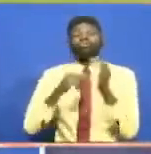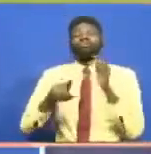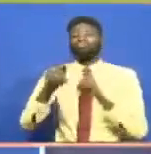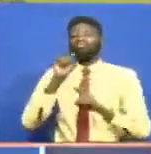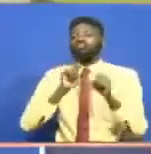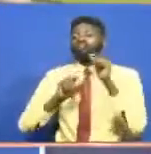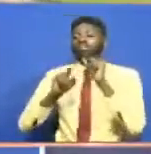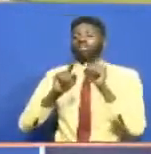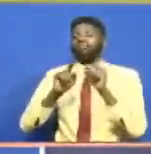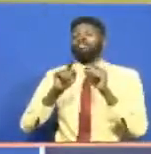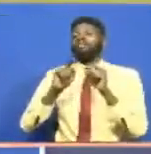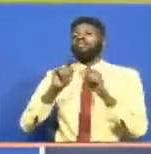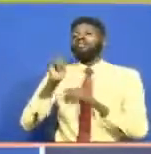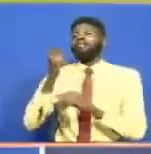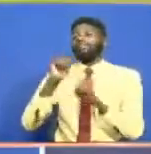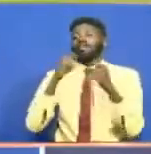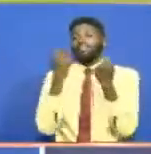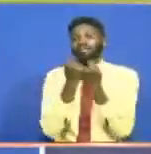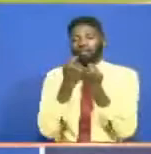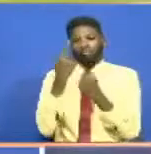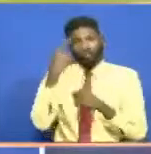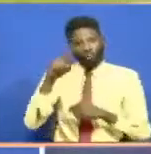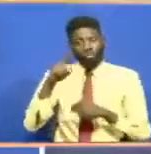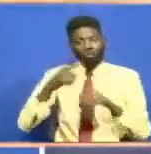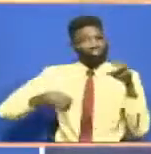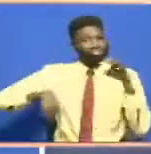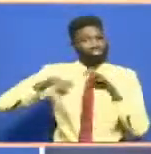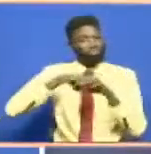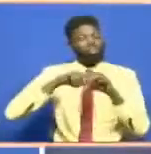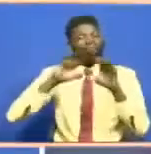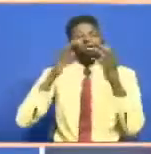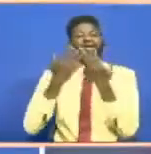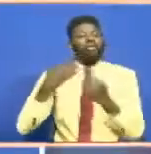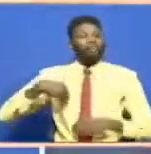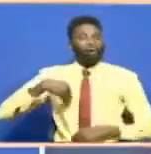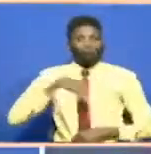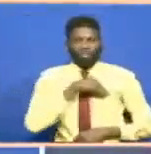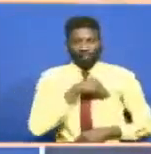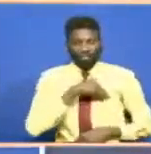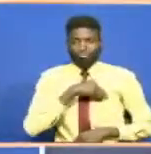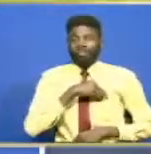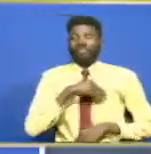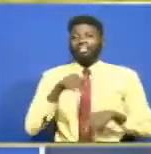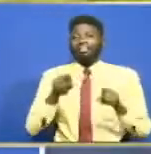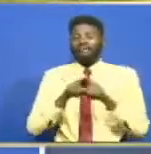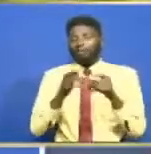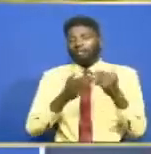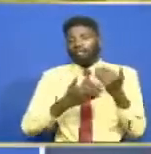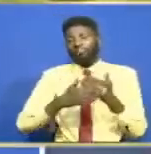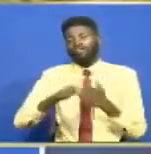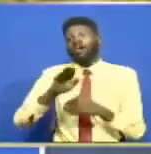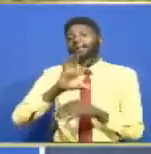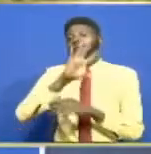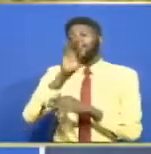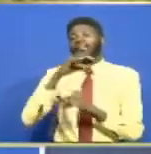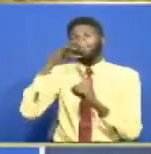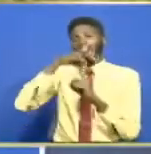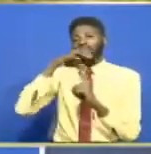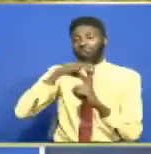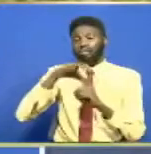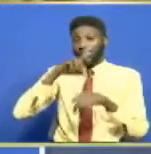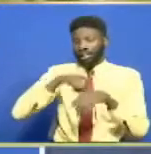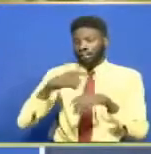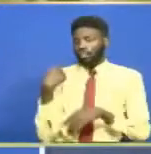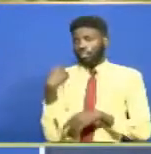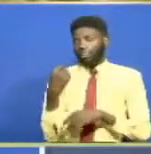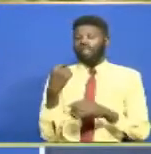in Poland and the African Senior Athletics Championships following suspension of all sporting activities. It means that if there is no preparation, if